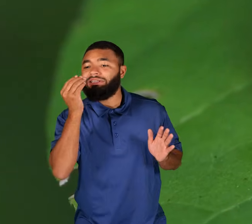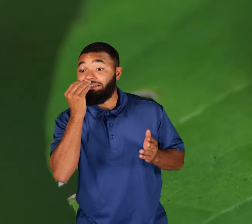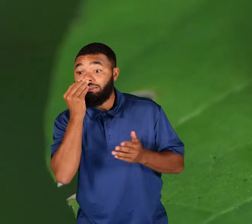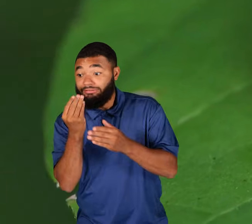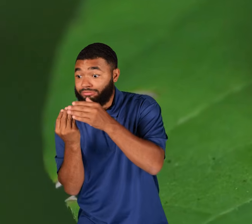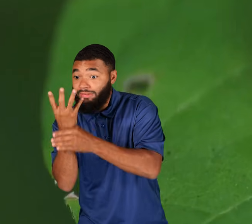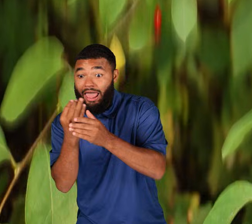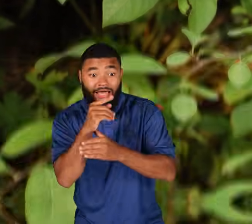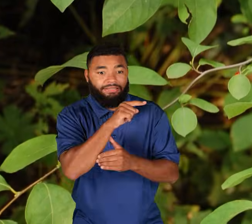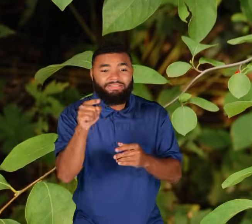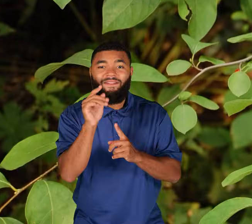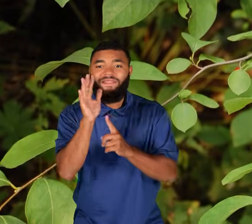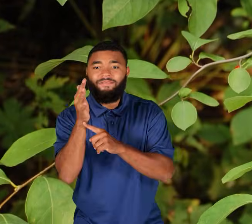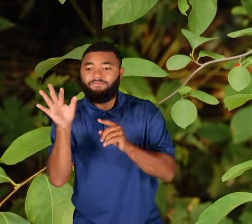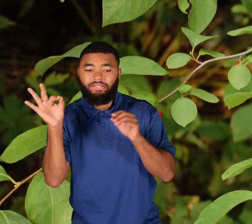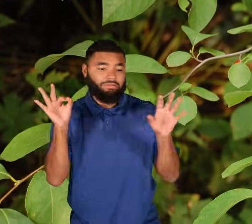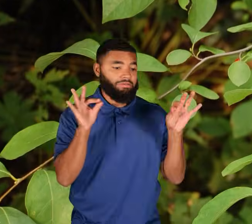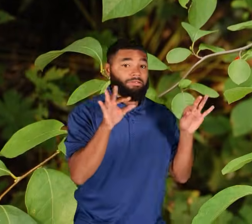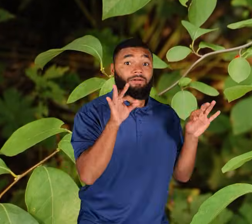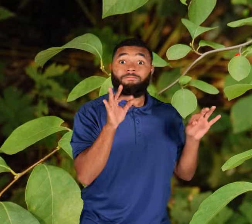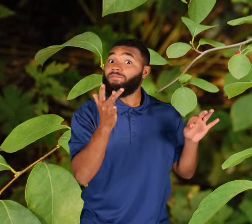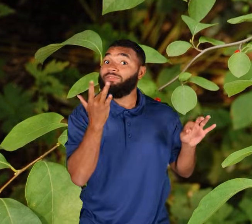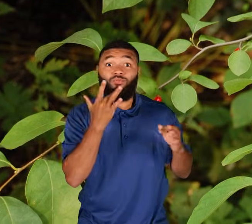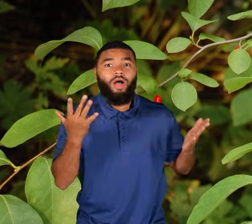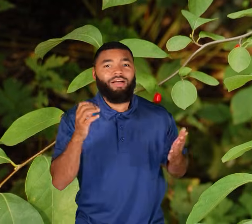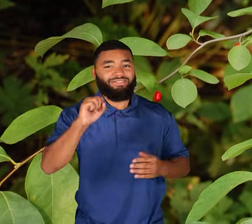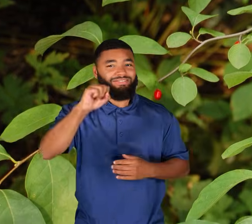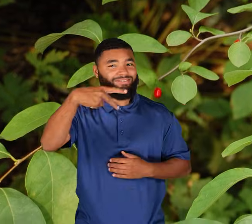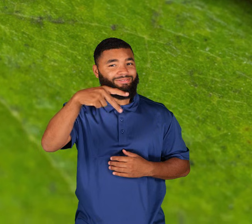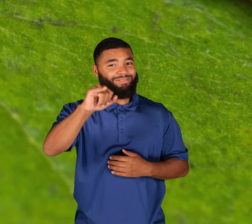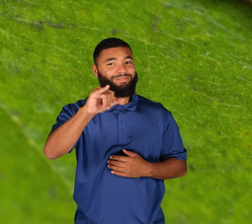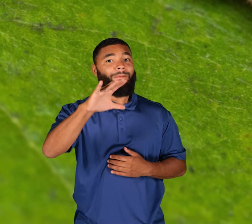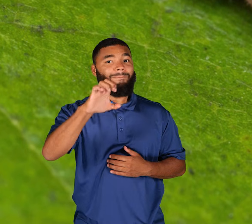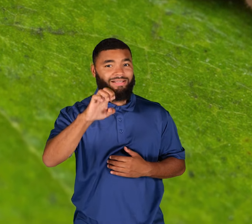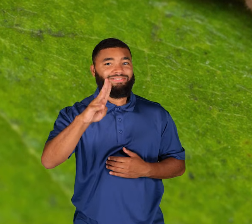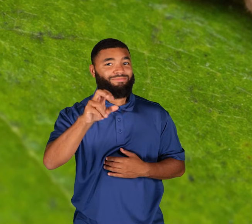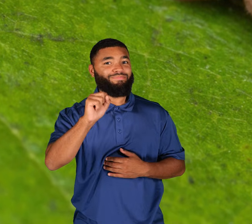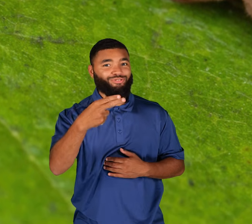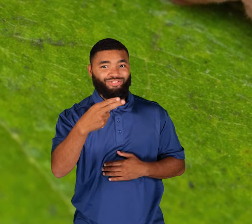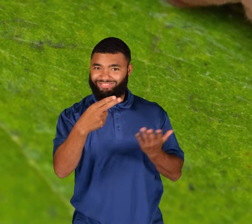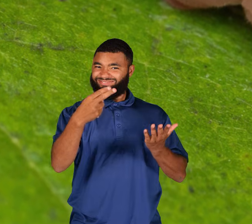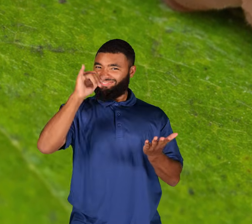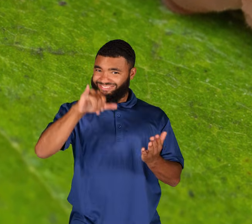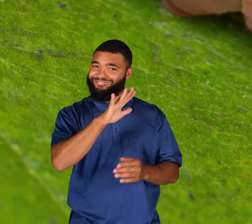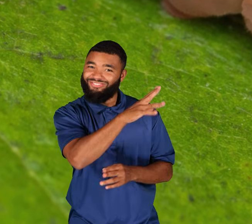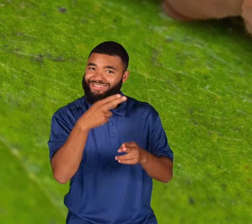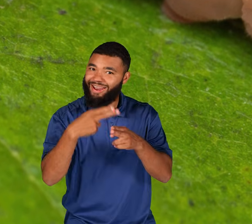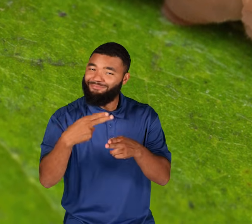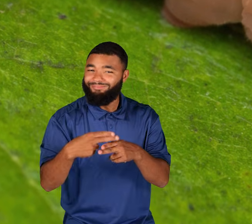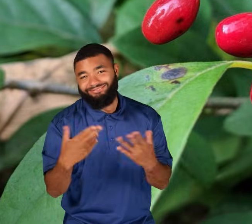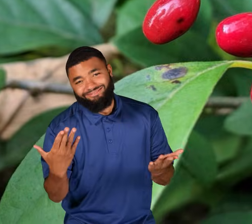special plants. Their favorite plant is the spicebush, which, of course, is where they get their